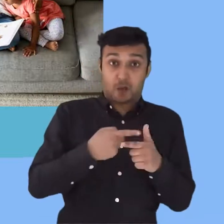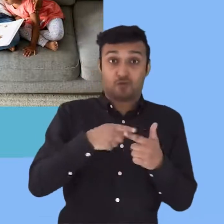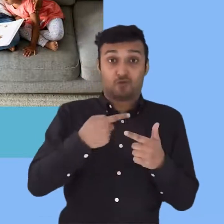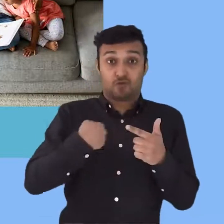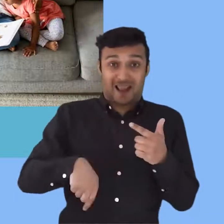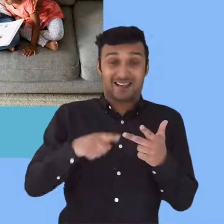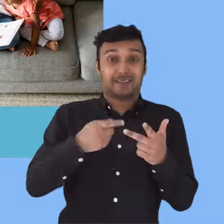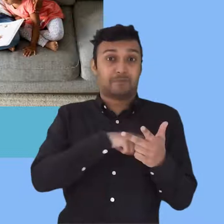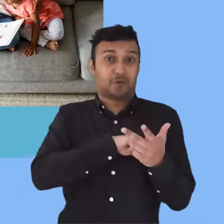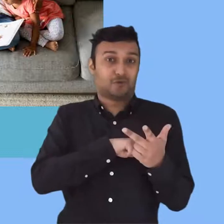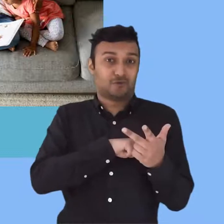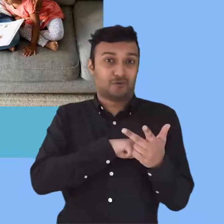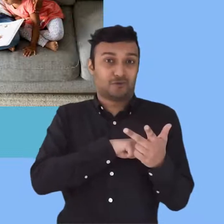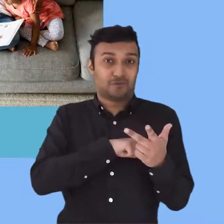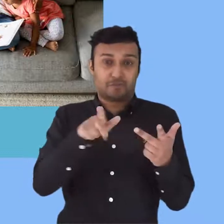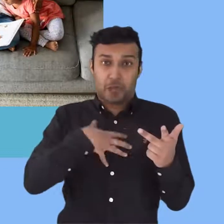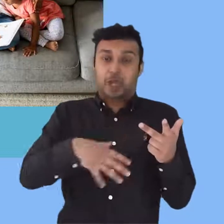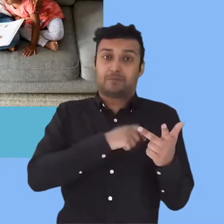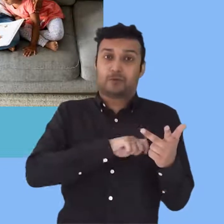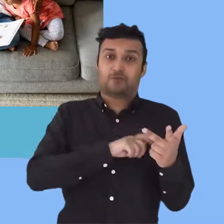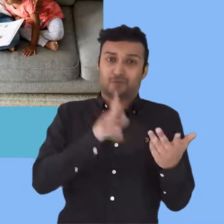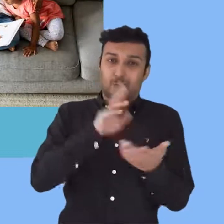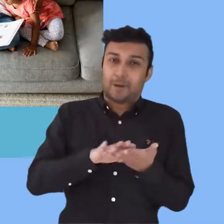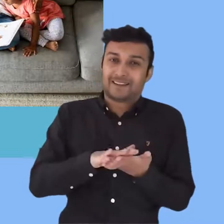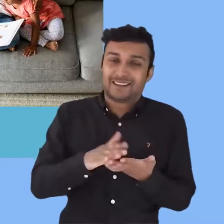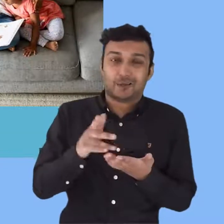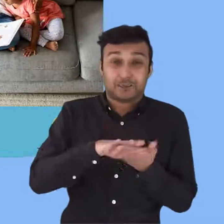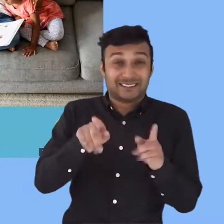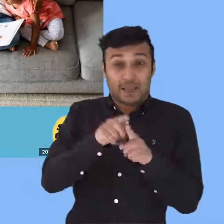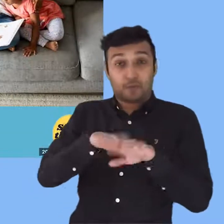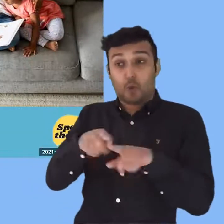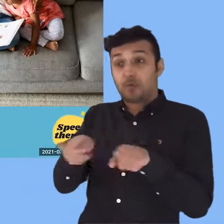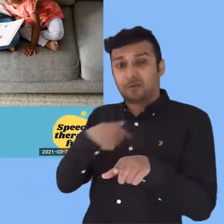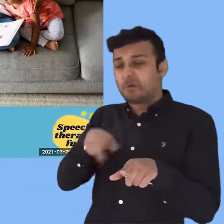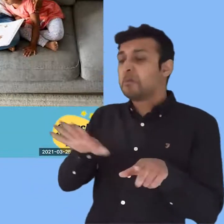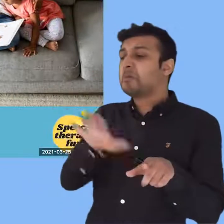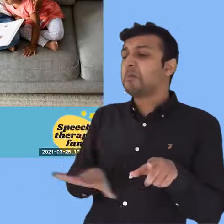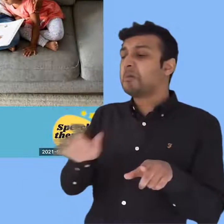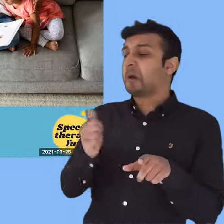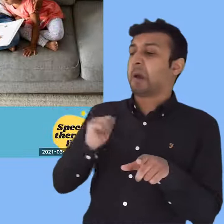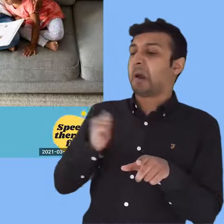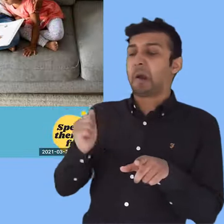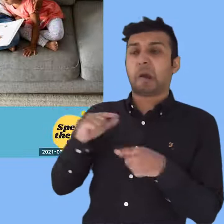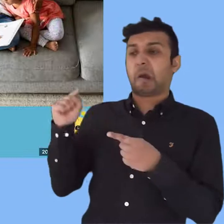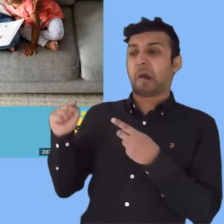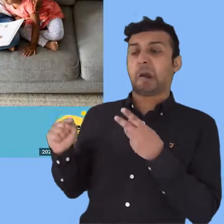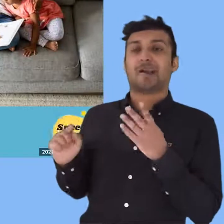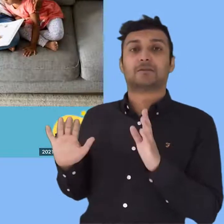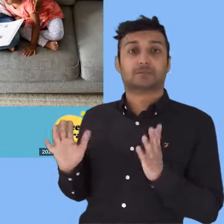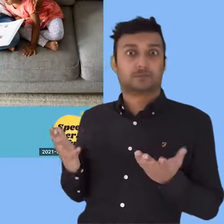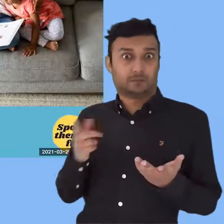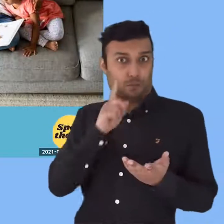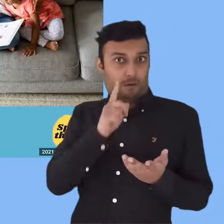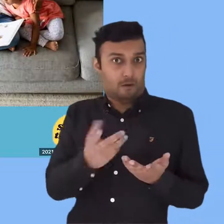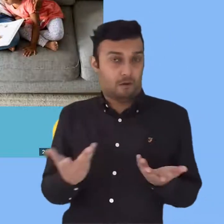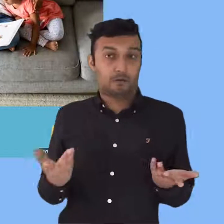out. And so we can't assume the cultures that children come from as well, or the cultural celebrations that